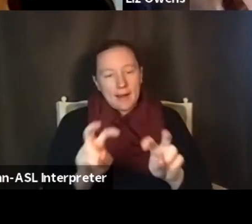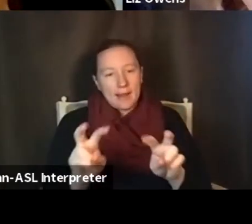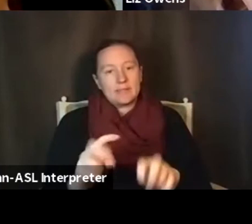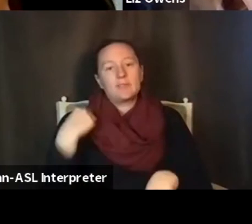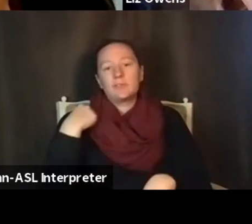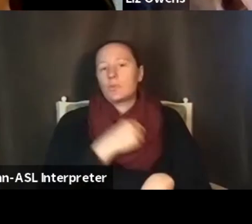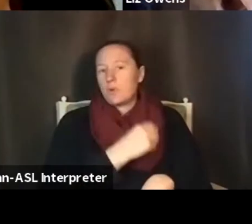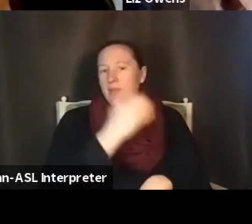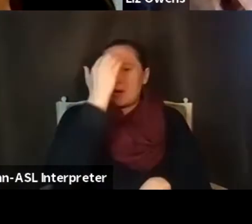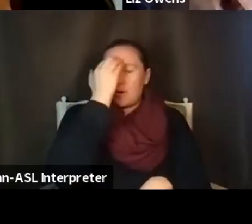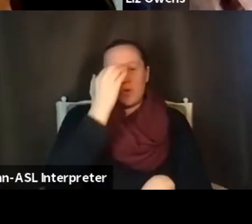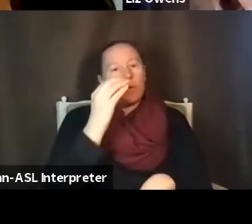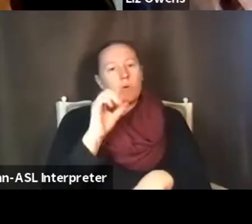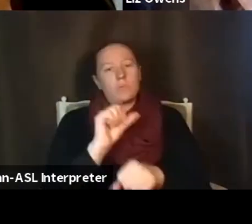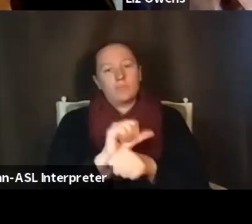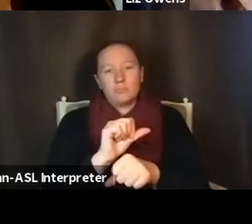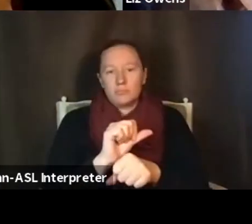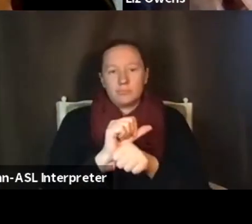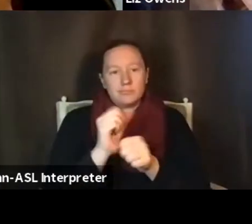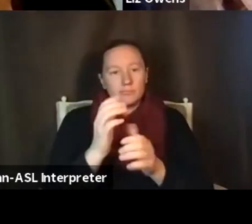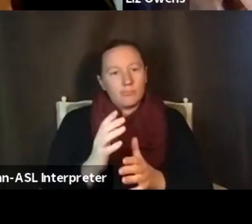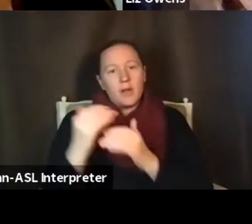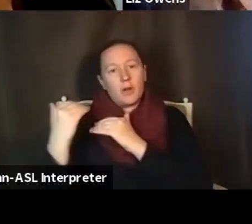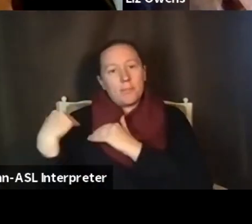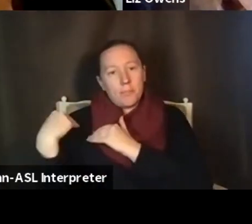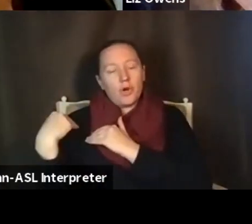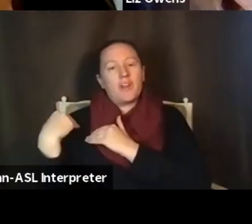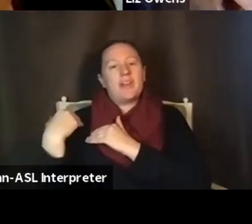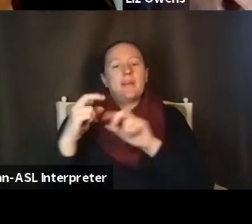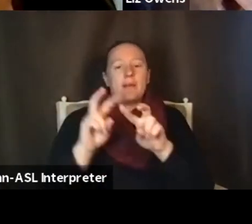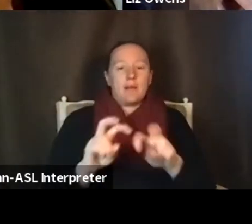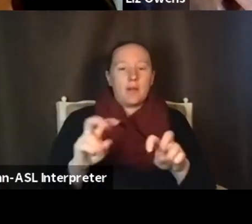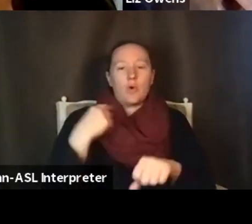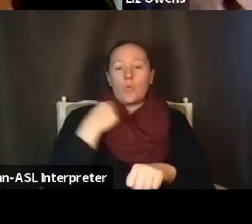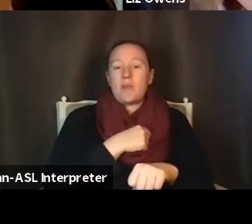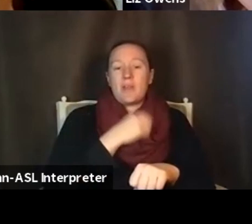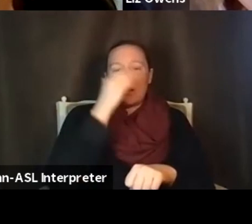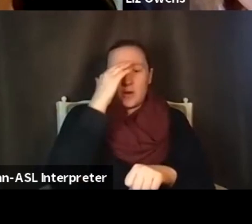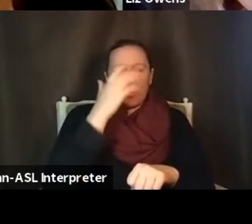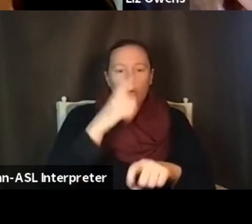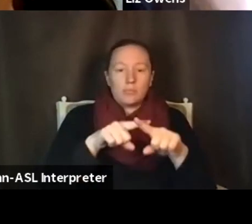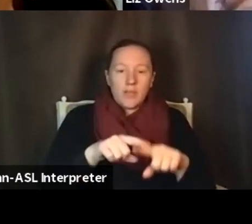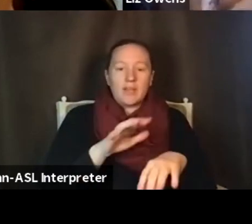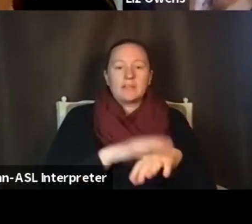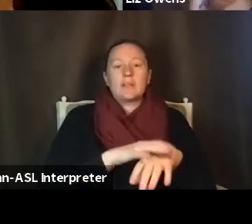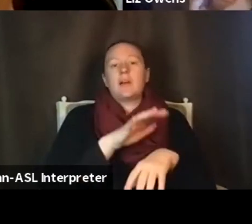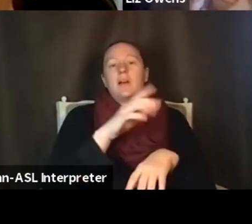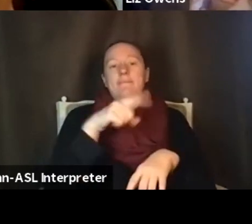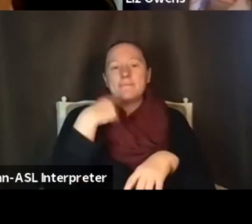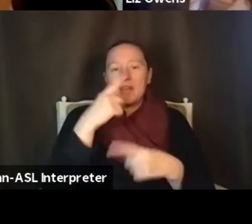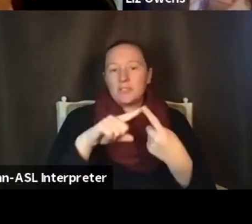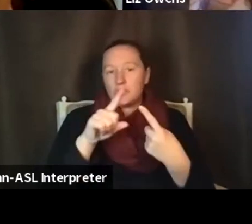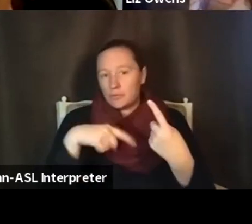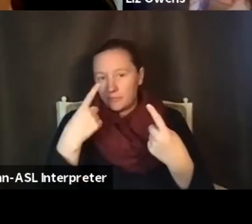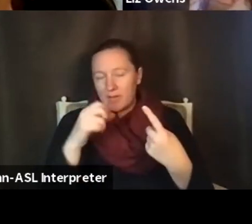is both at the individual provider that's delivering face-to-face services or telehealth services through